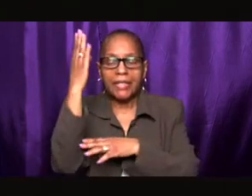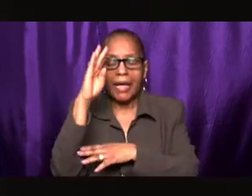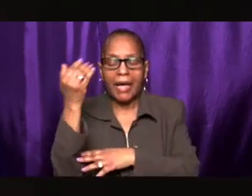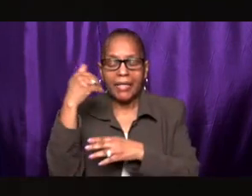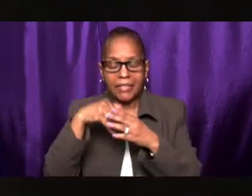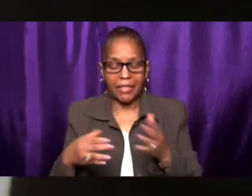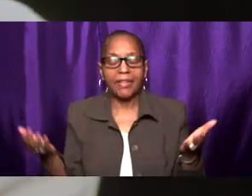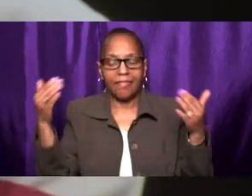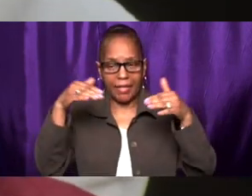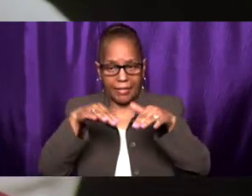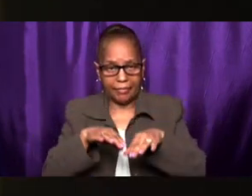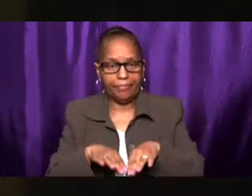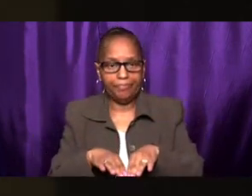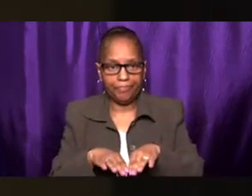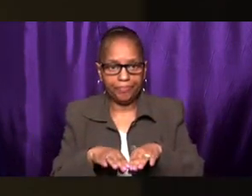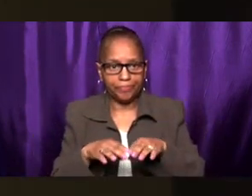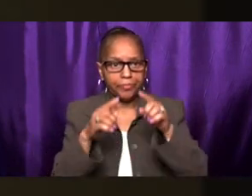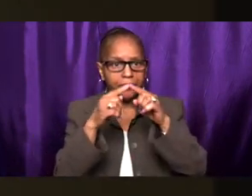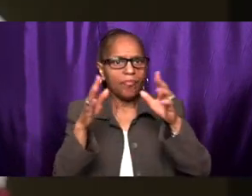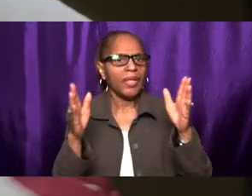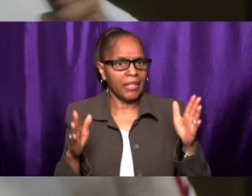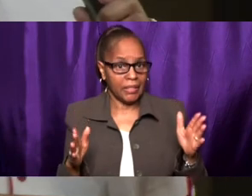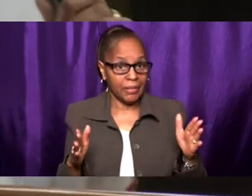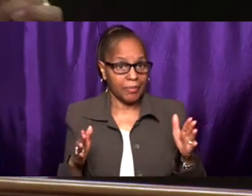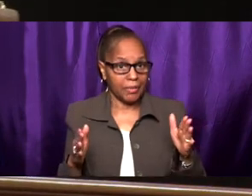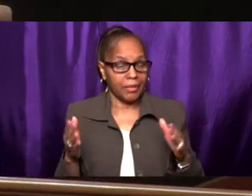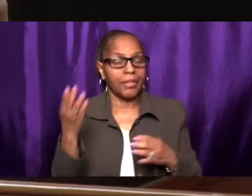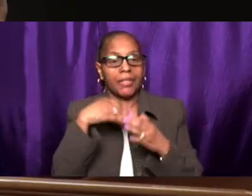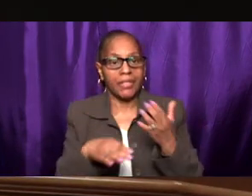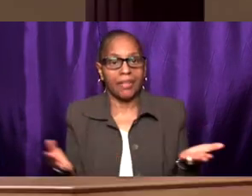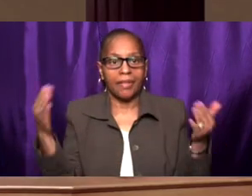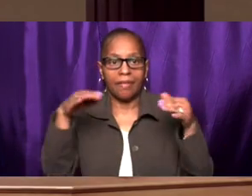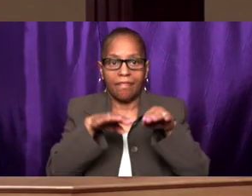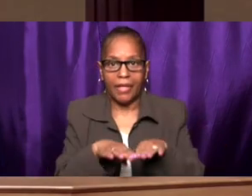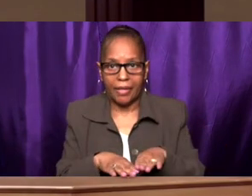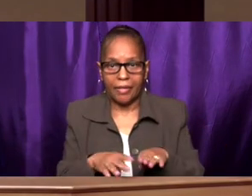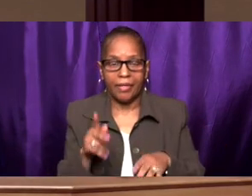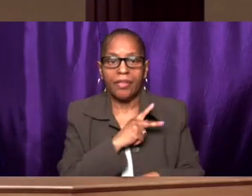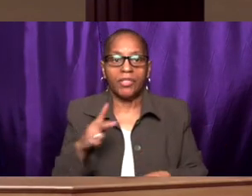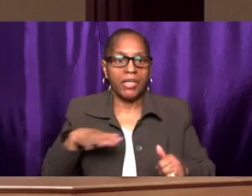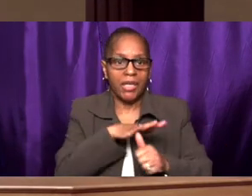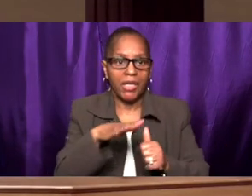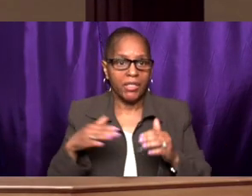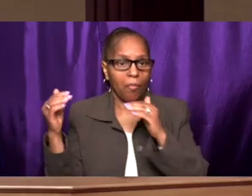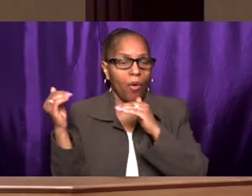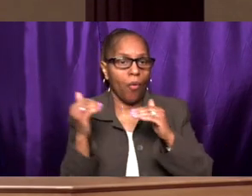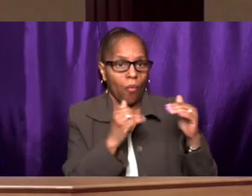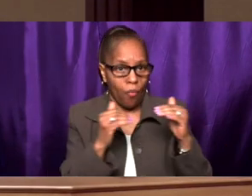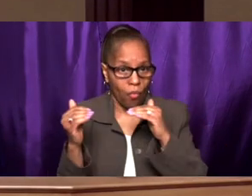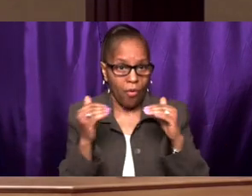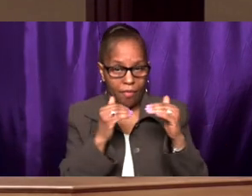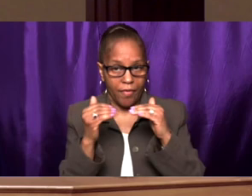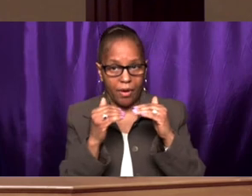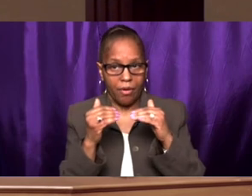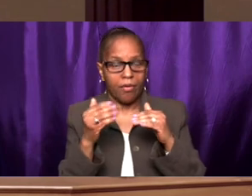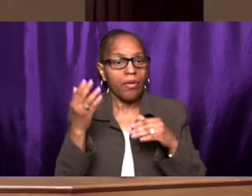the valley, the enemy is in the valley, and there's kingdom warfare, and the kingdom of God is on the